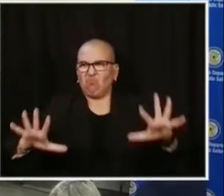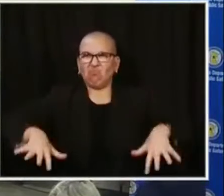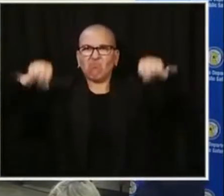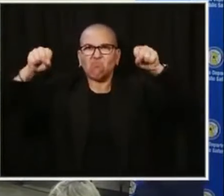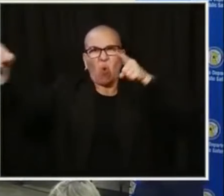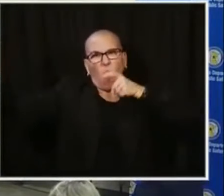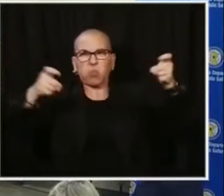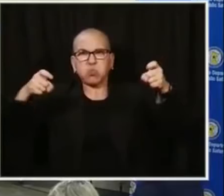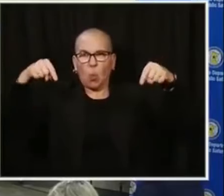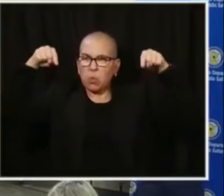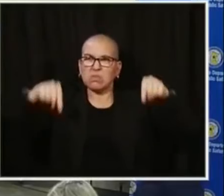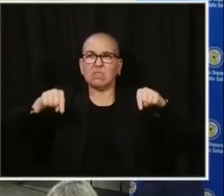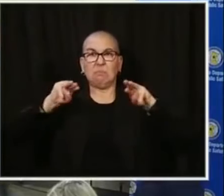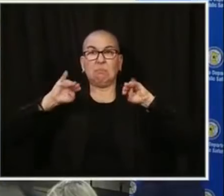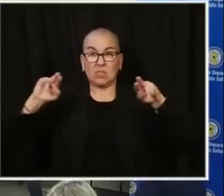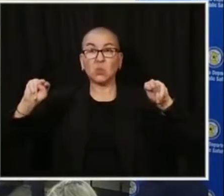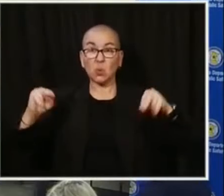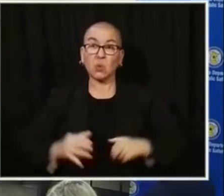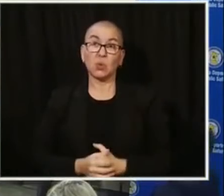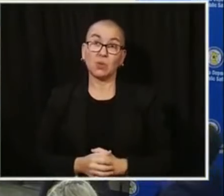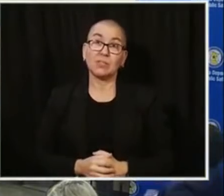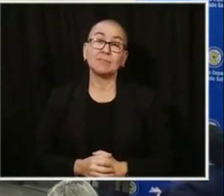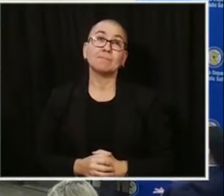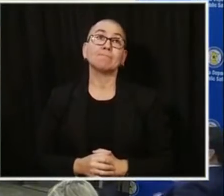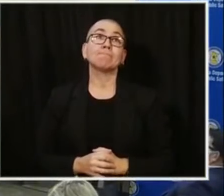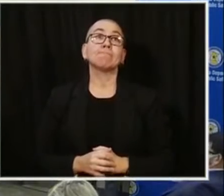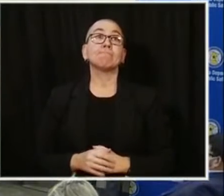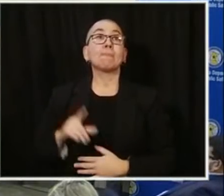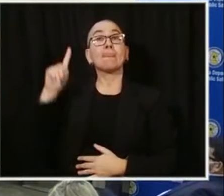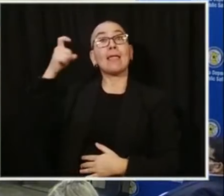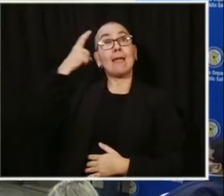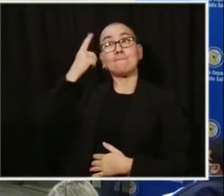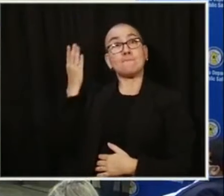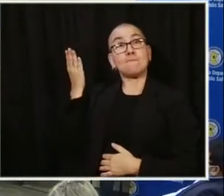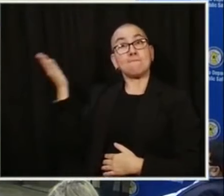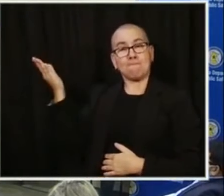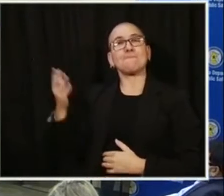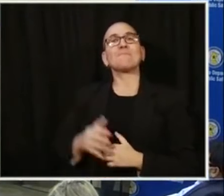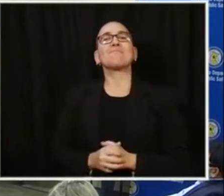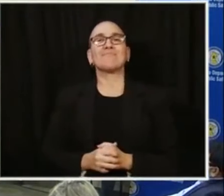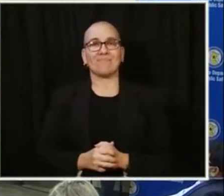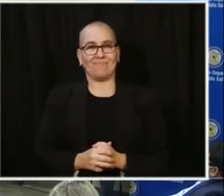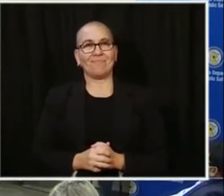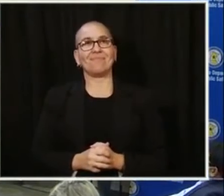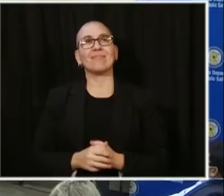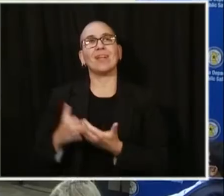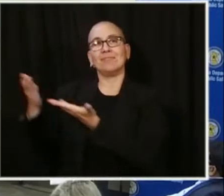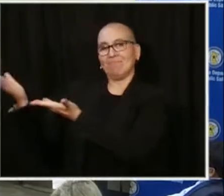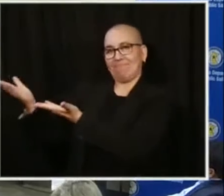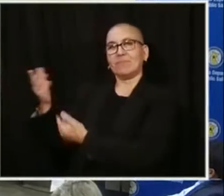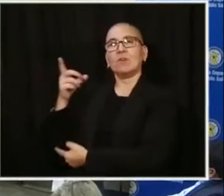Dr. Morse, thank you. We'll now be joined by Dr. Mark Gorelick, President and Chief Executive Officer of Children's Minnesota.